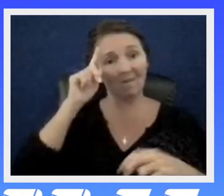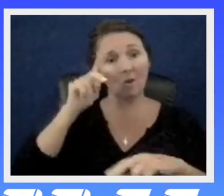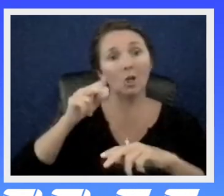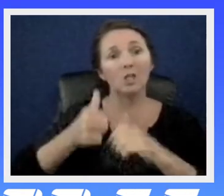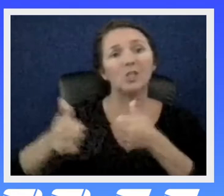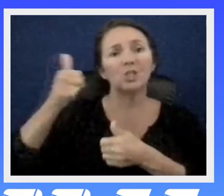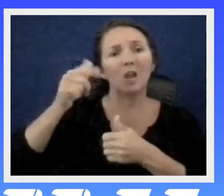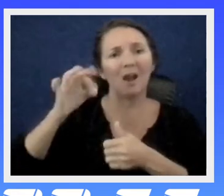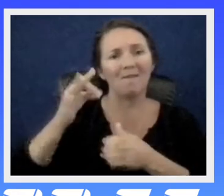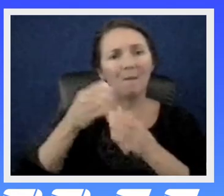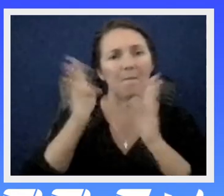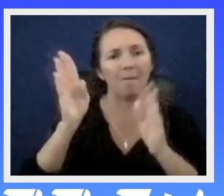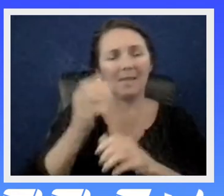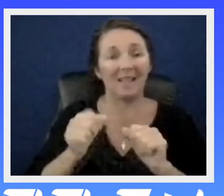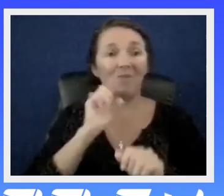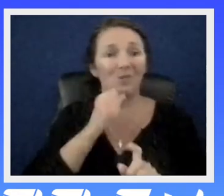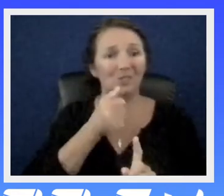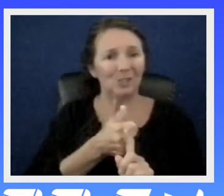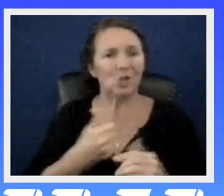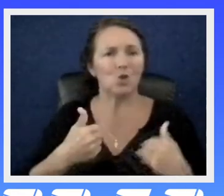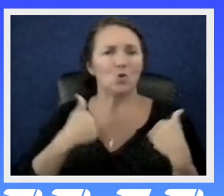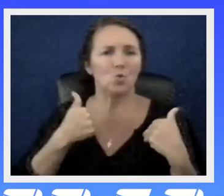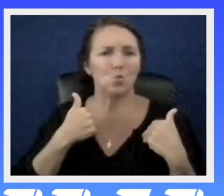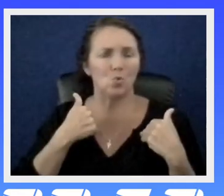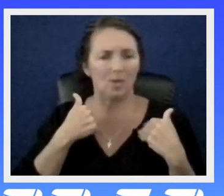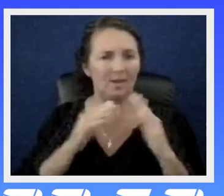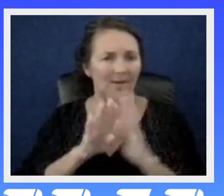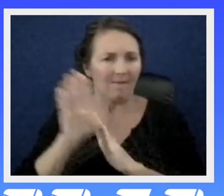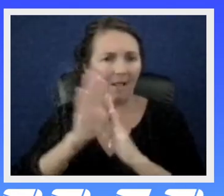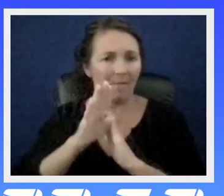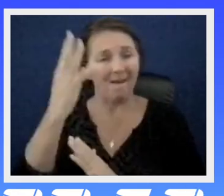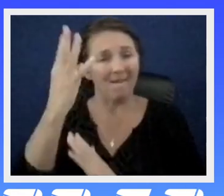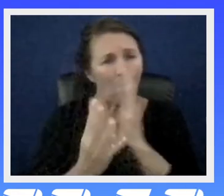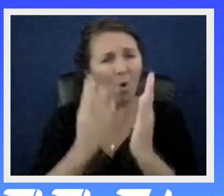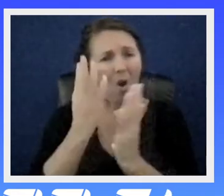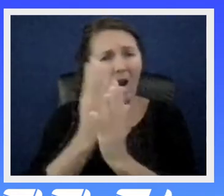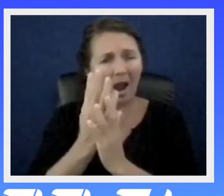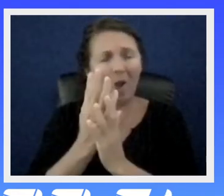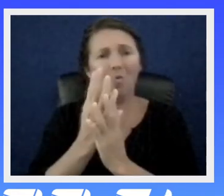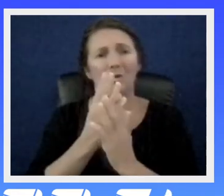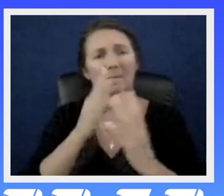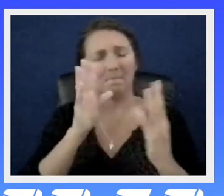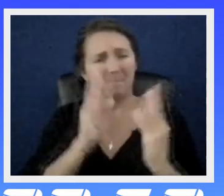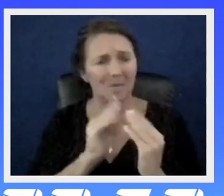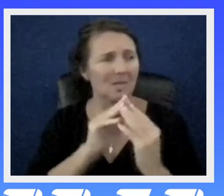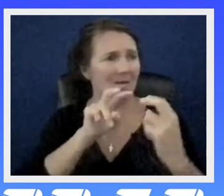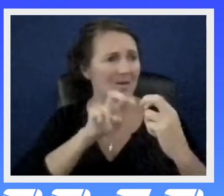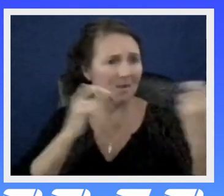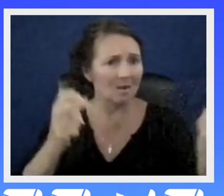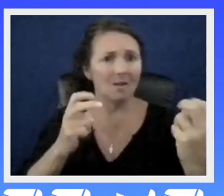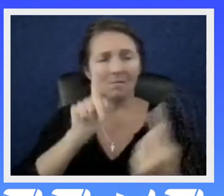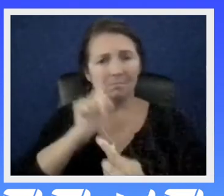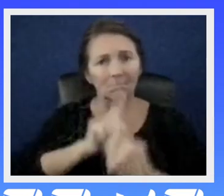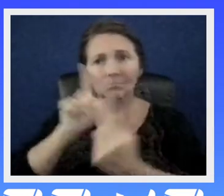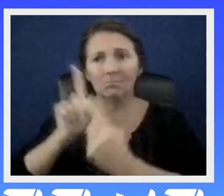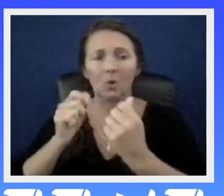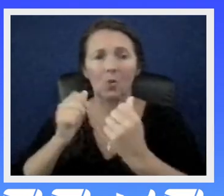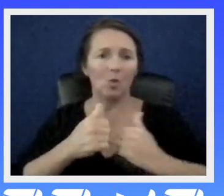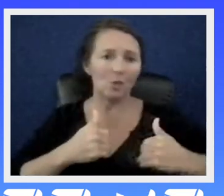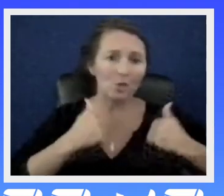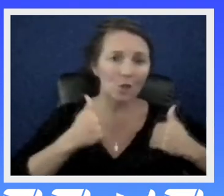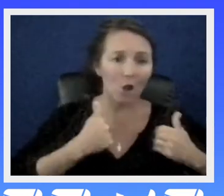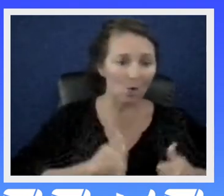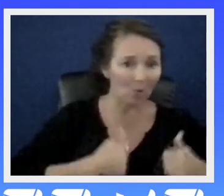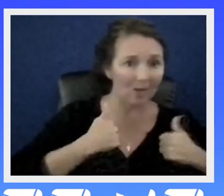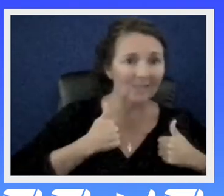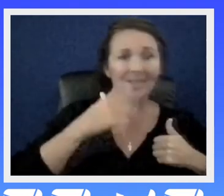development. I held a 4-hour hearing, and I had so many organizations come and participate along with a lot of young residents who said,